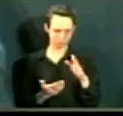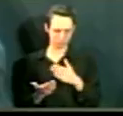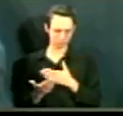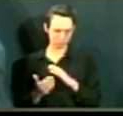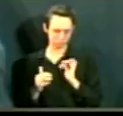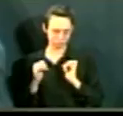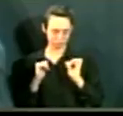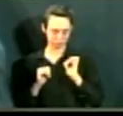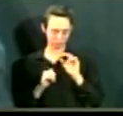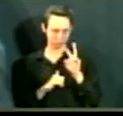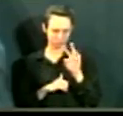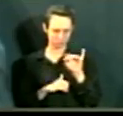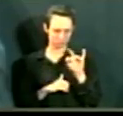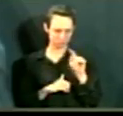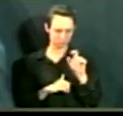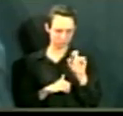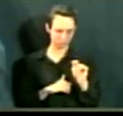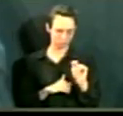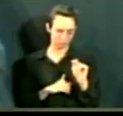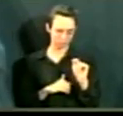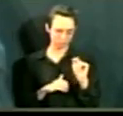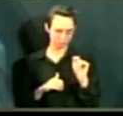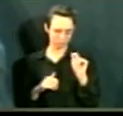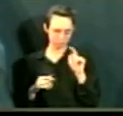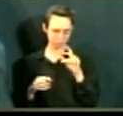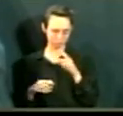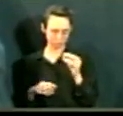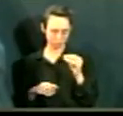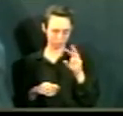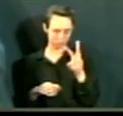and Time, and Wildlife Principles.